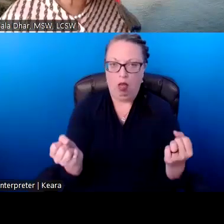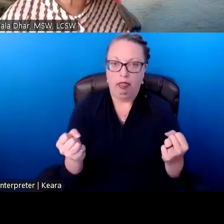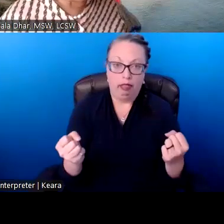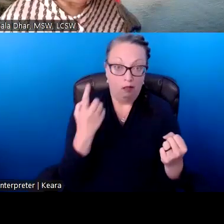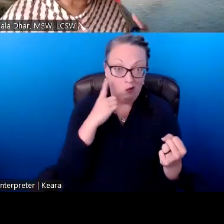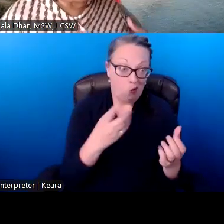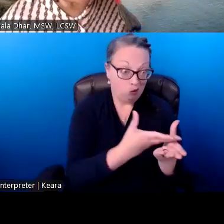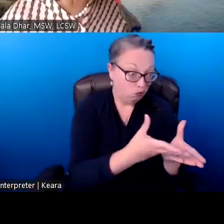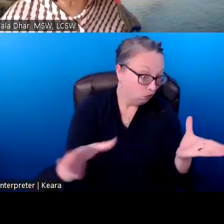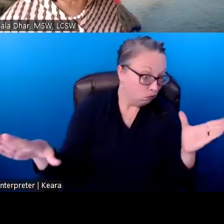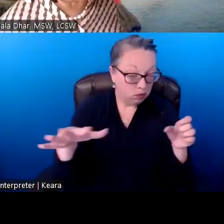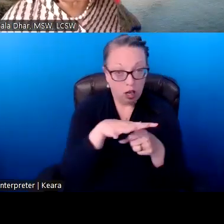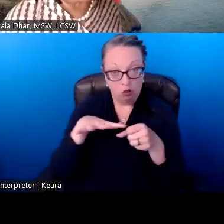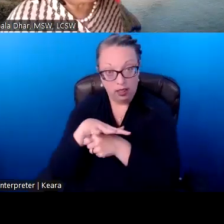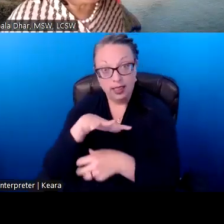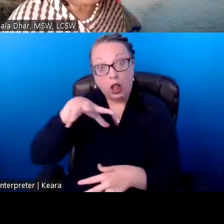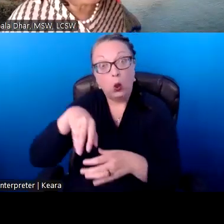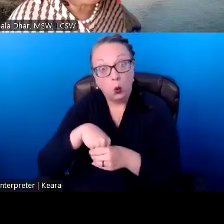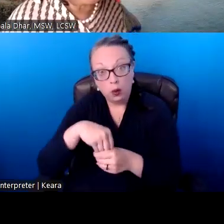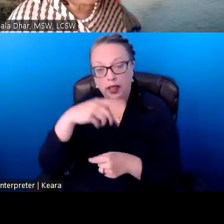including in the mental health sector.